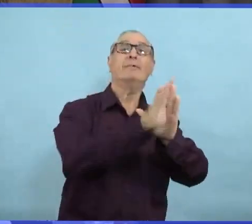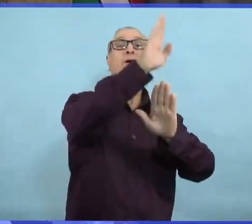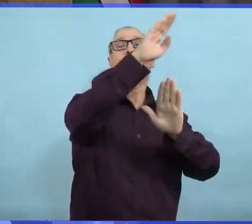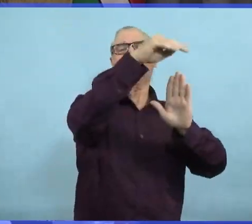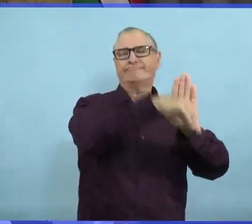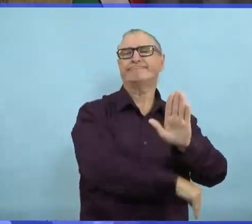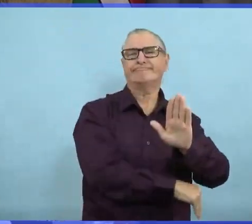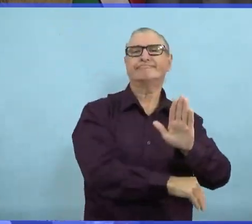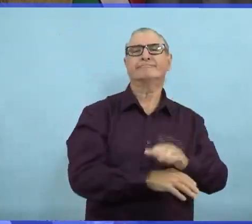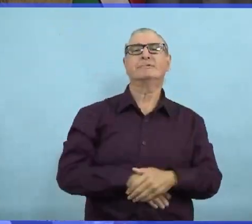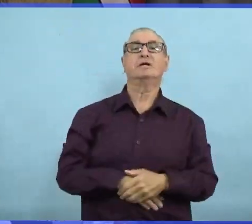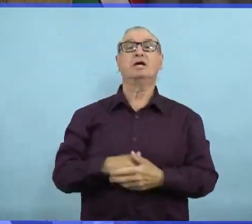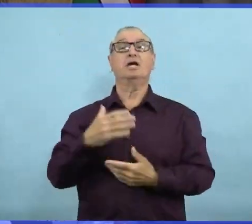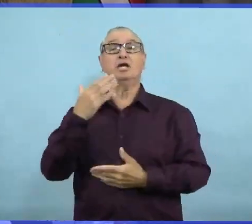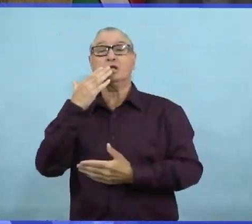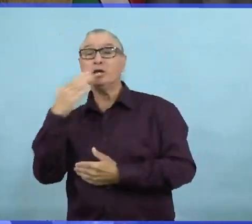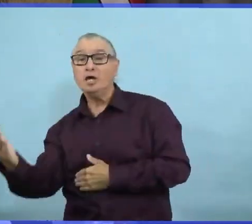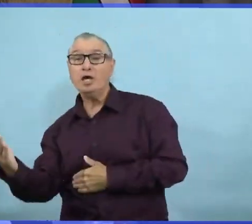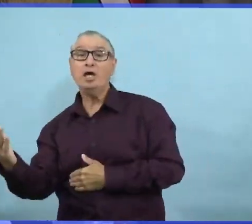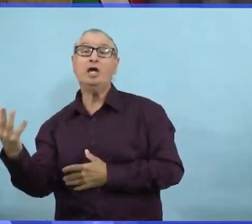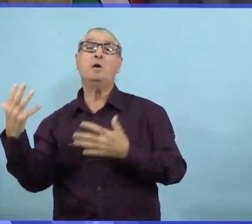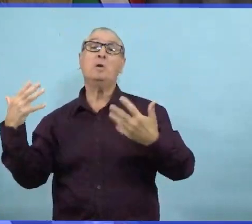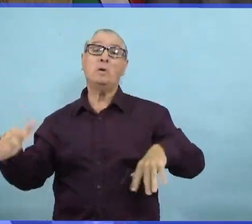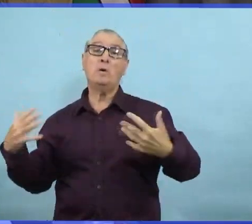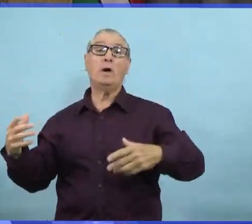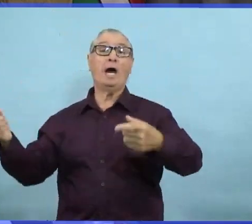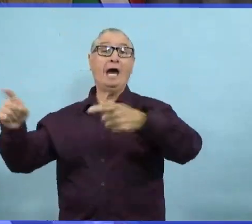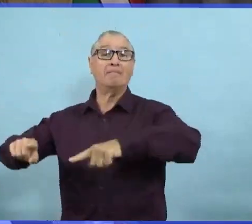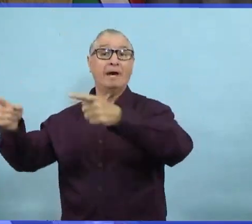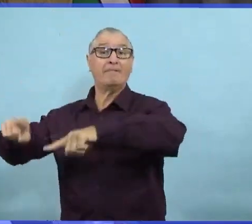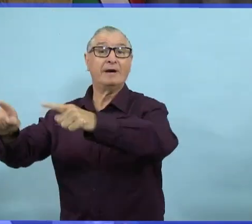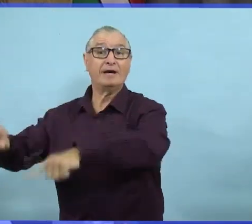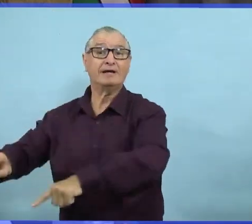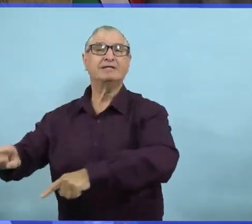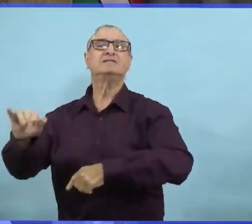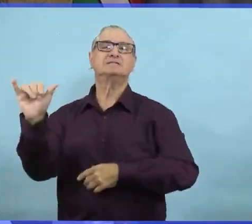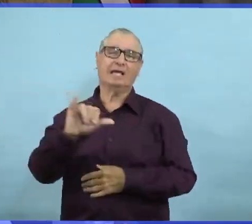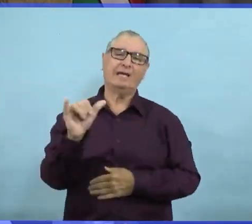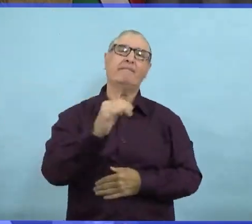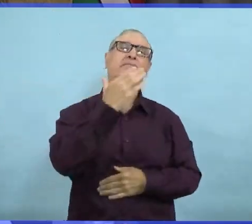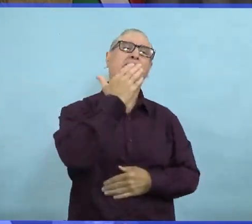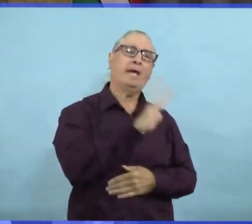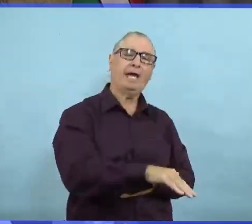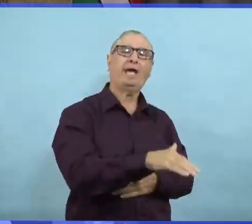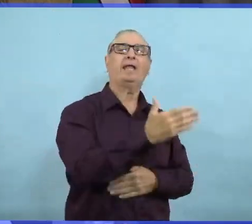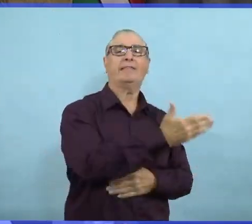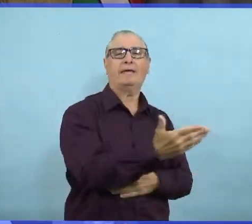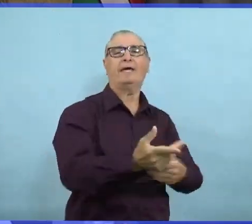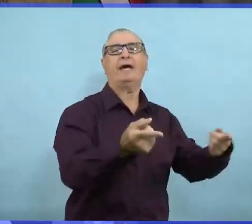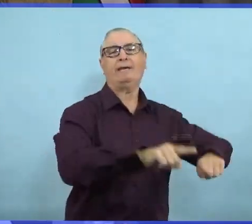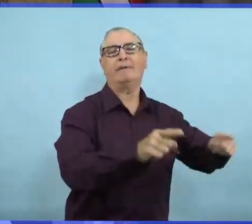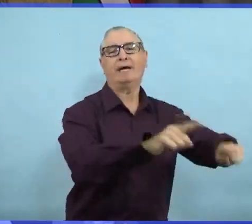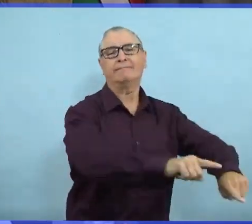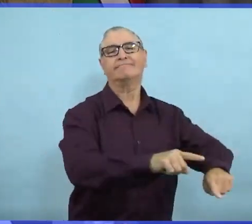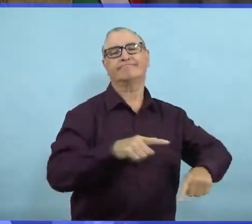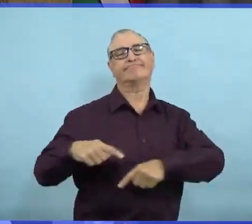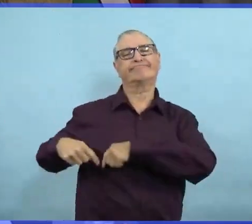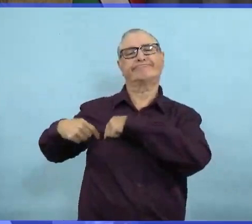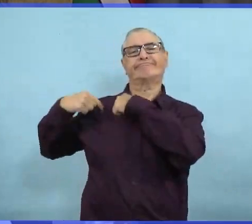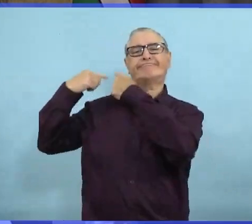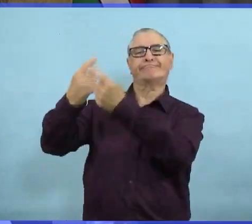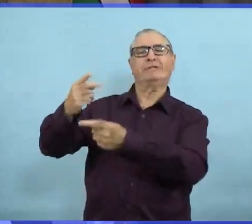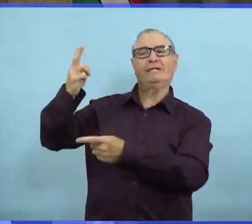good times and we've had bad moments. And Canada Day was one of those bad moments. But we